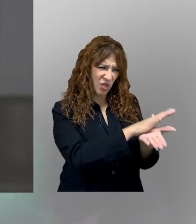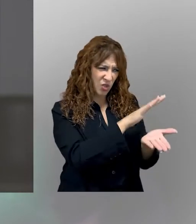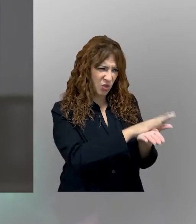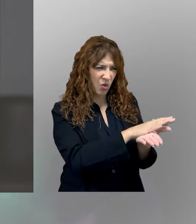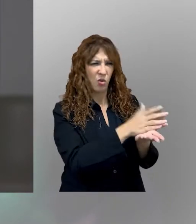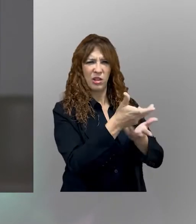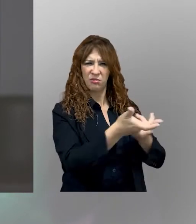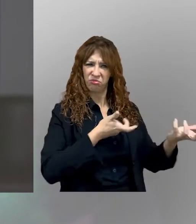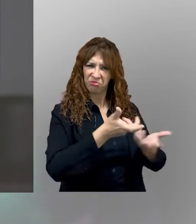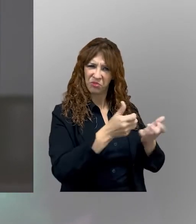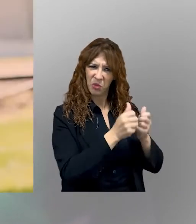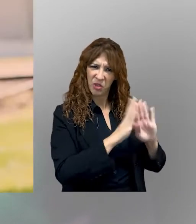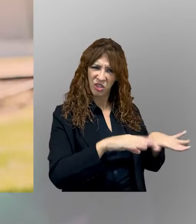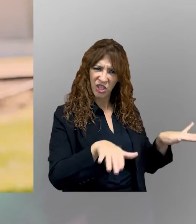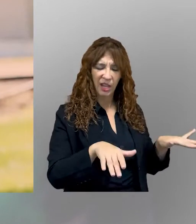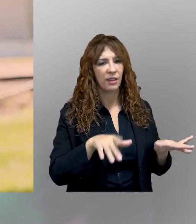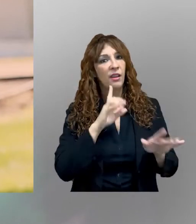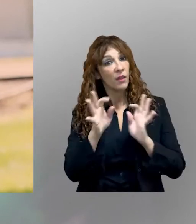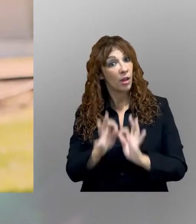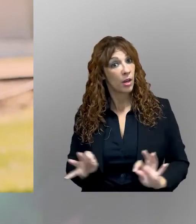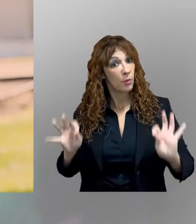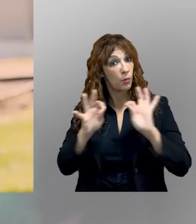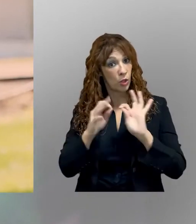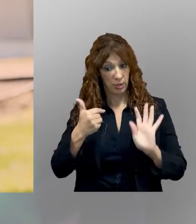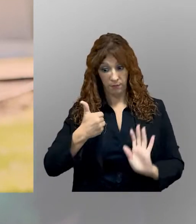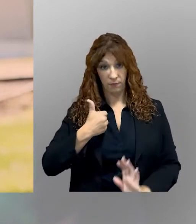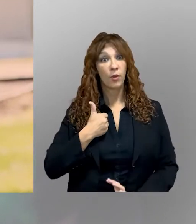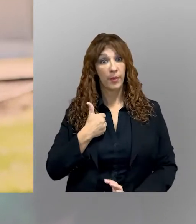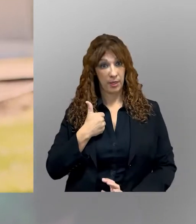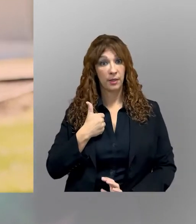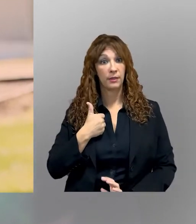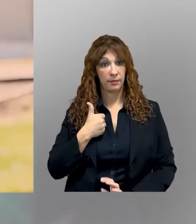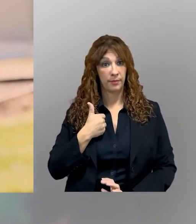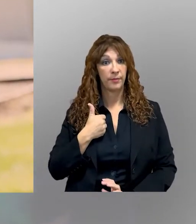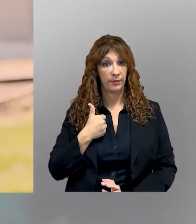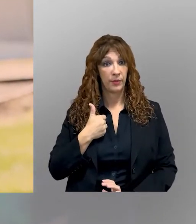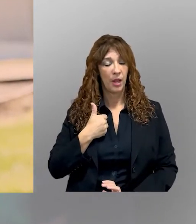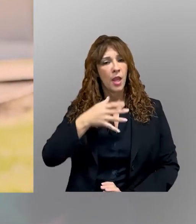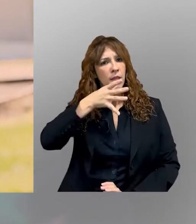her child at that facility. It was very important for me,